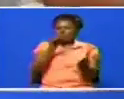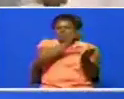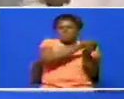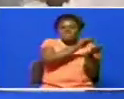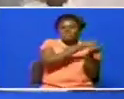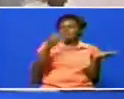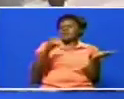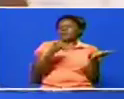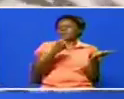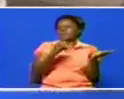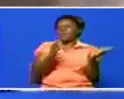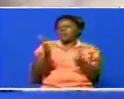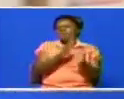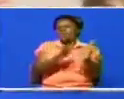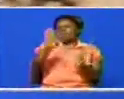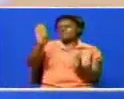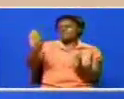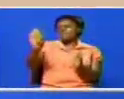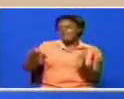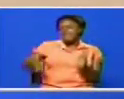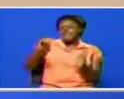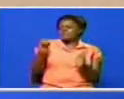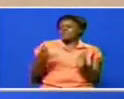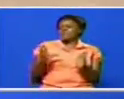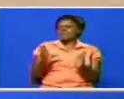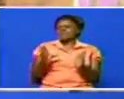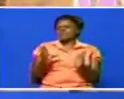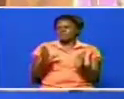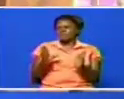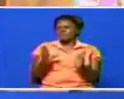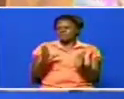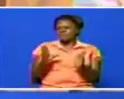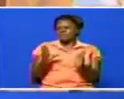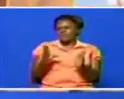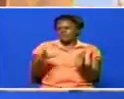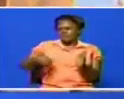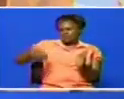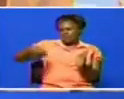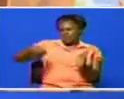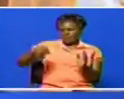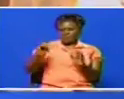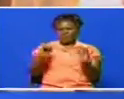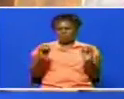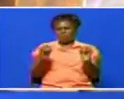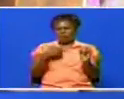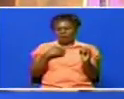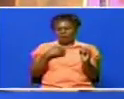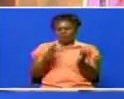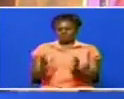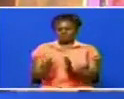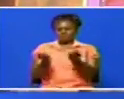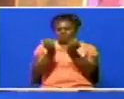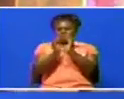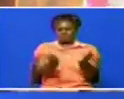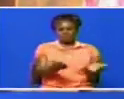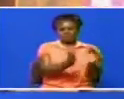not, as plan B will cost him more. Badala kupaka kwa makaratasi, mimi naweka kwa container. In